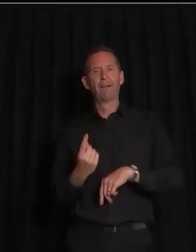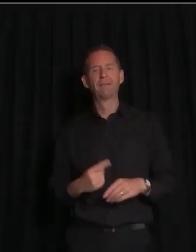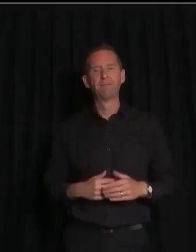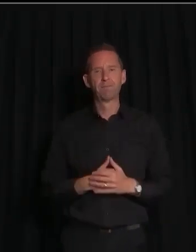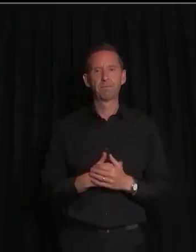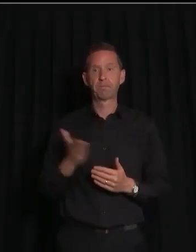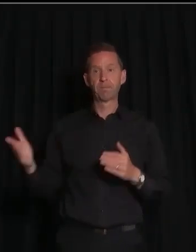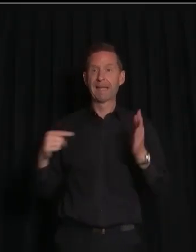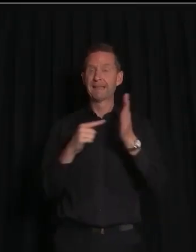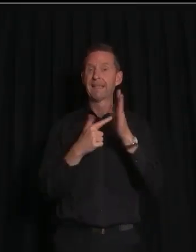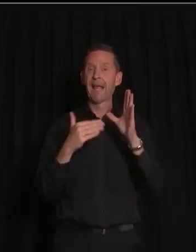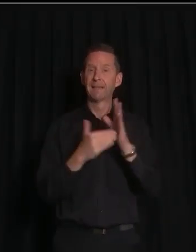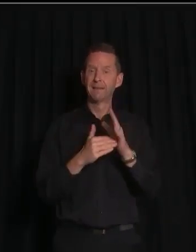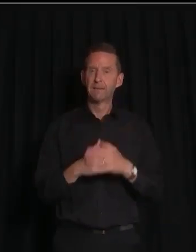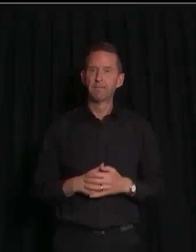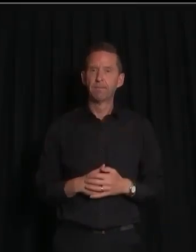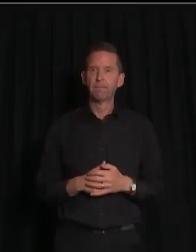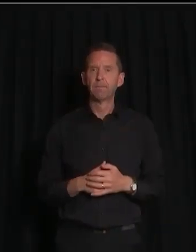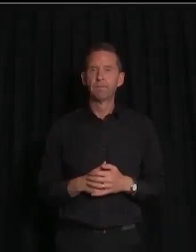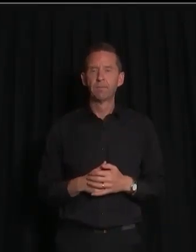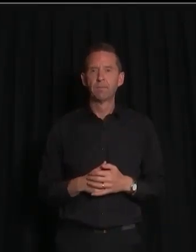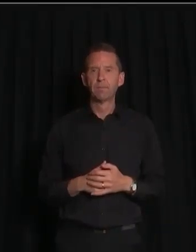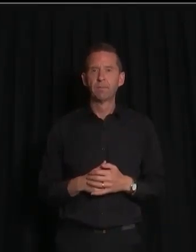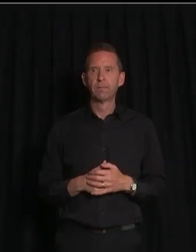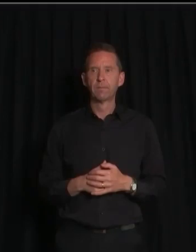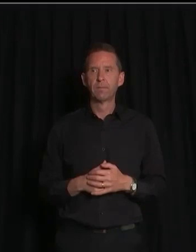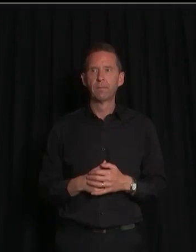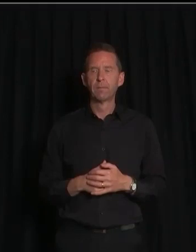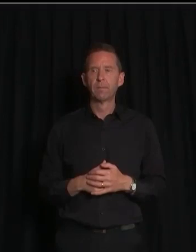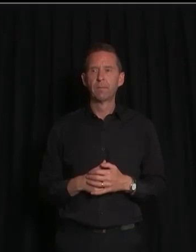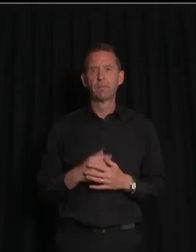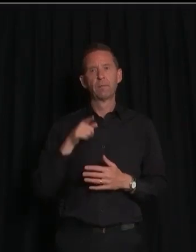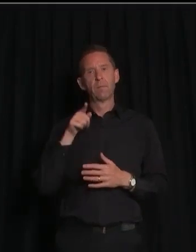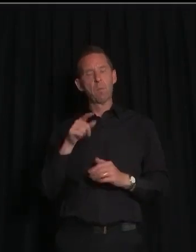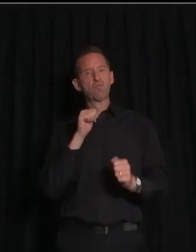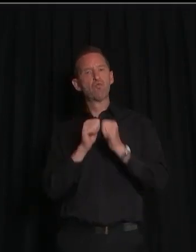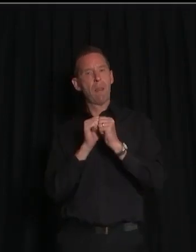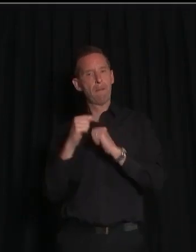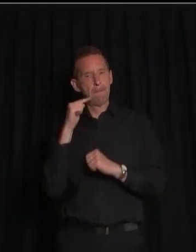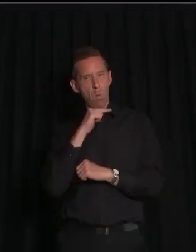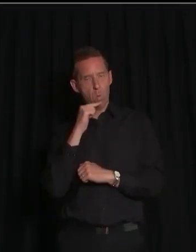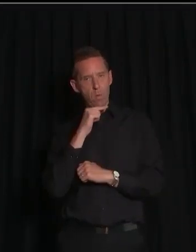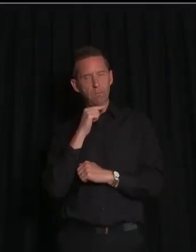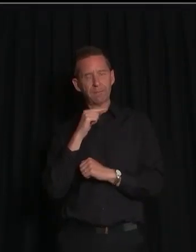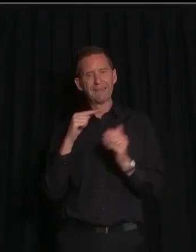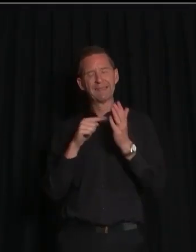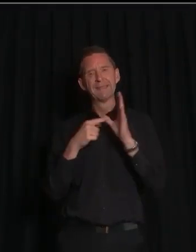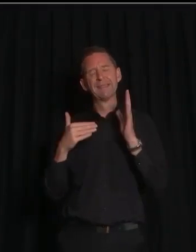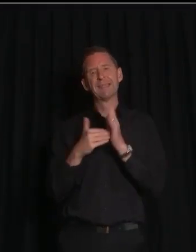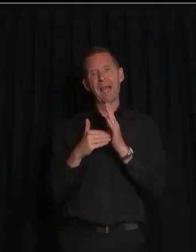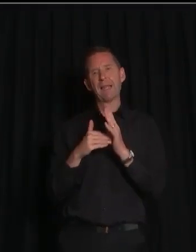So Taz is a Kalkadoon and Bwgcolman brotherboy. He uses his lived experience